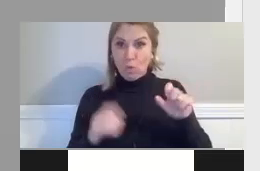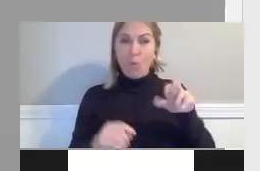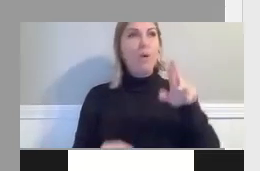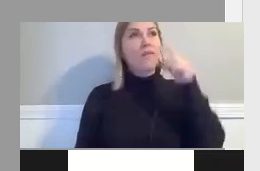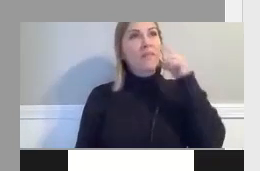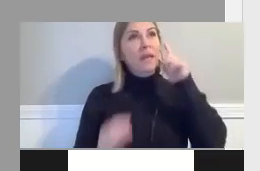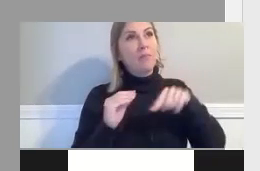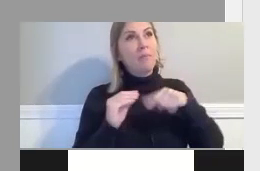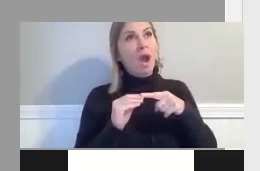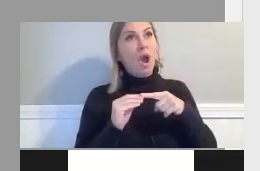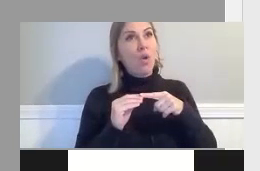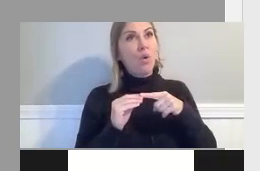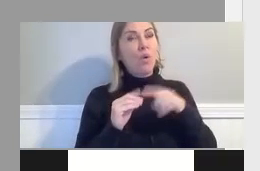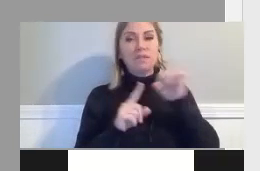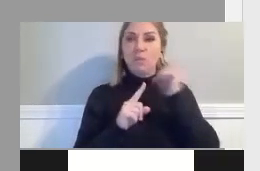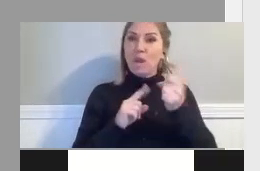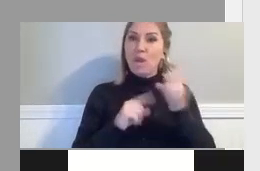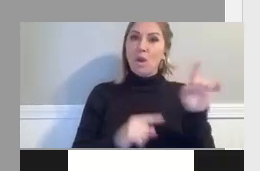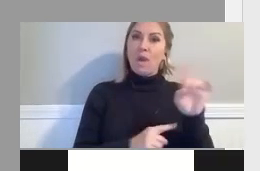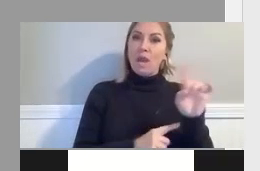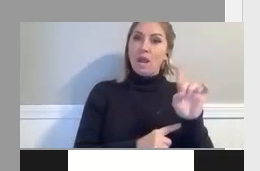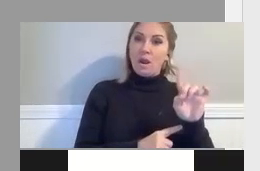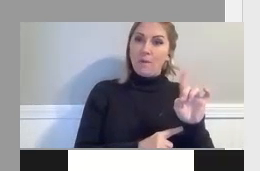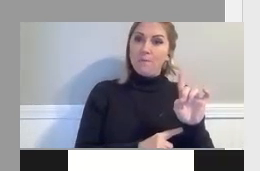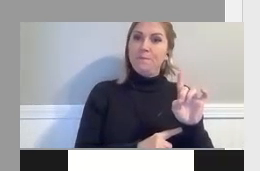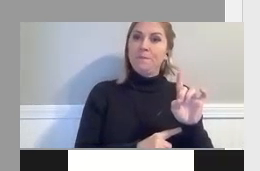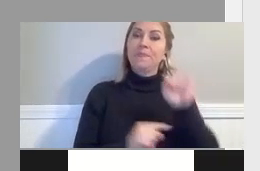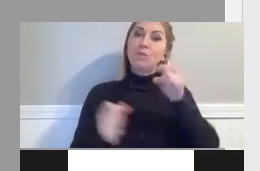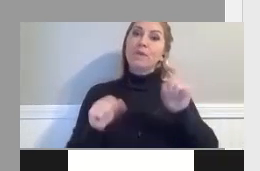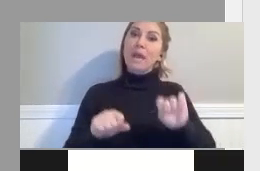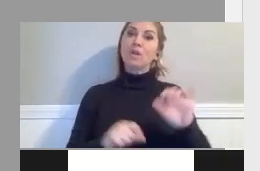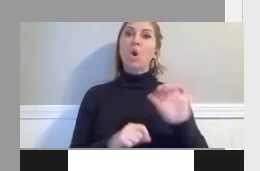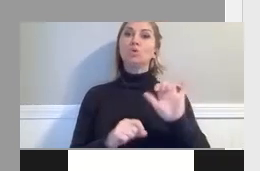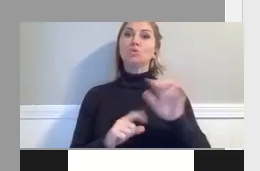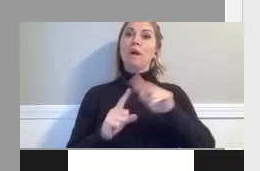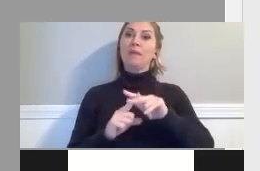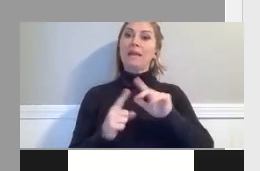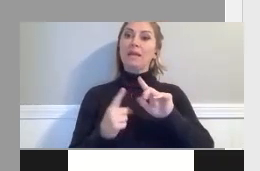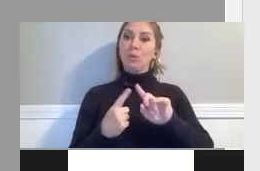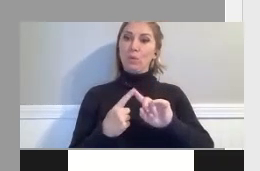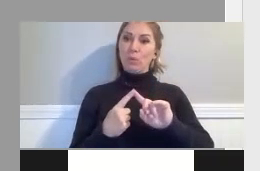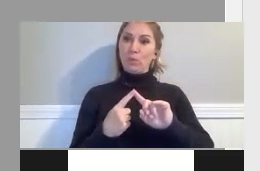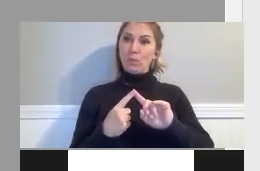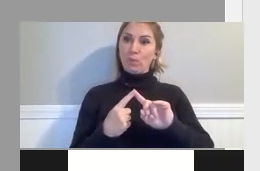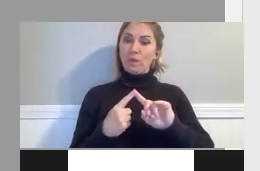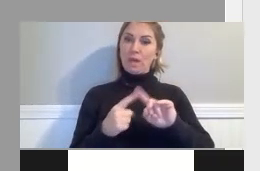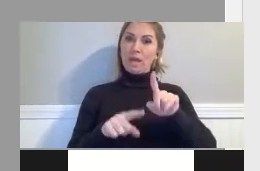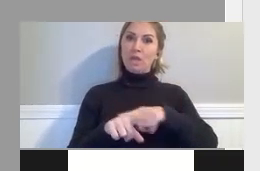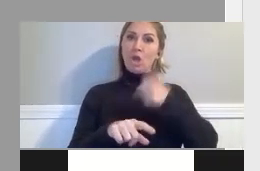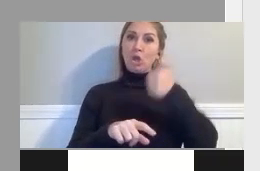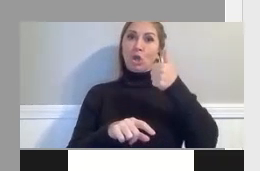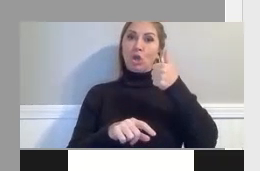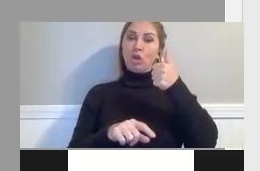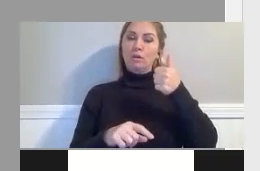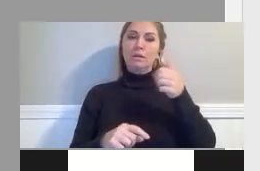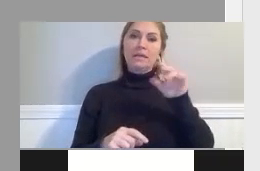about a scenario where you can also apply it to longer text. So let's say